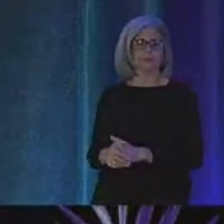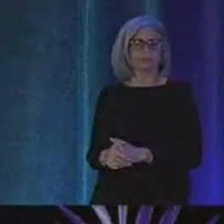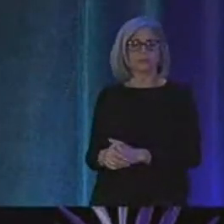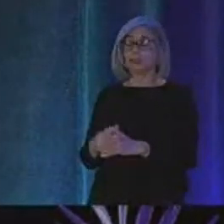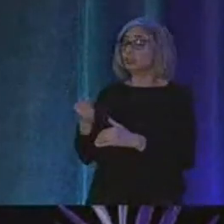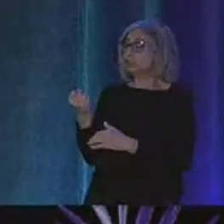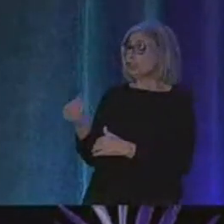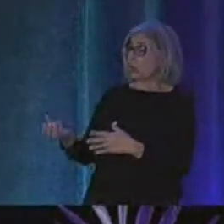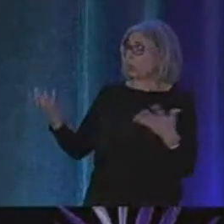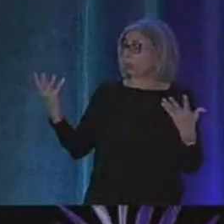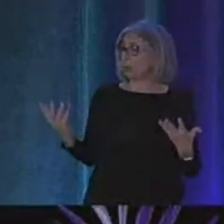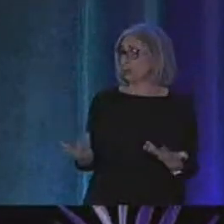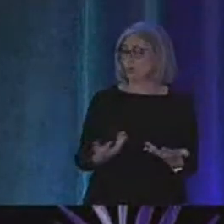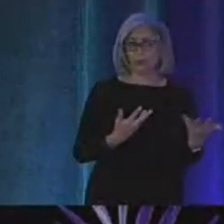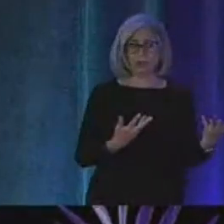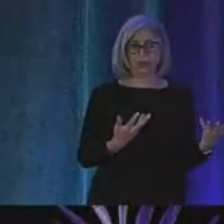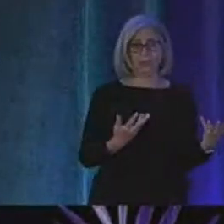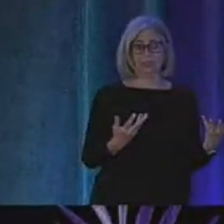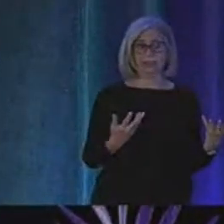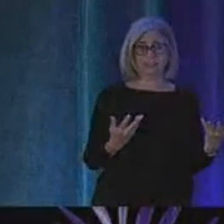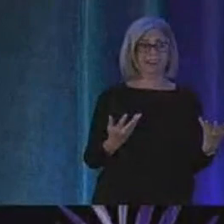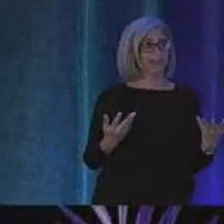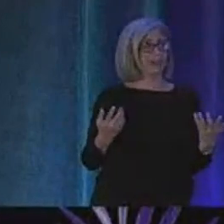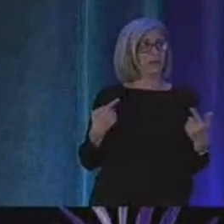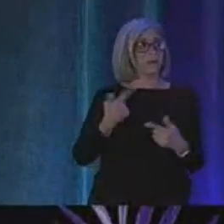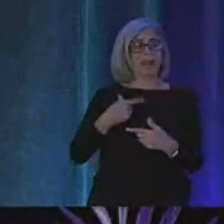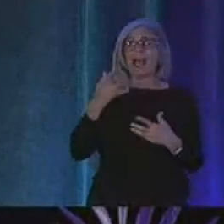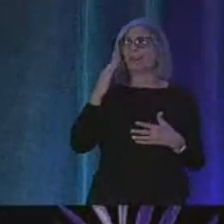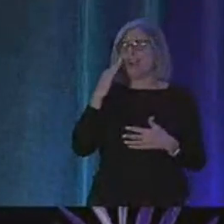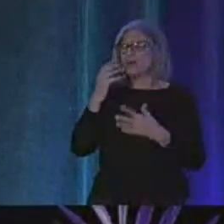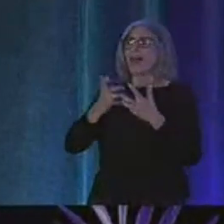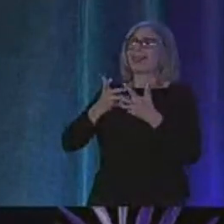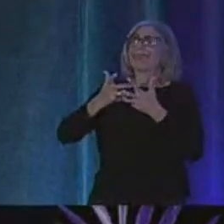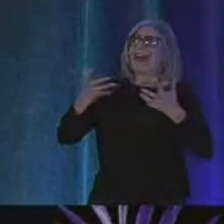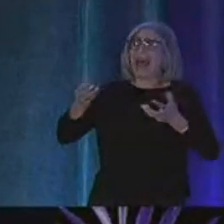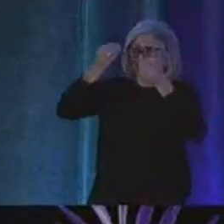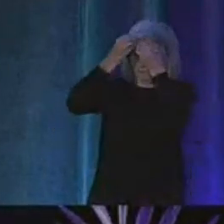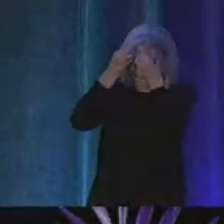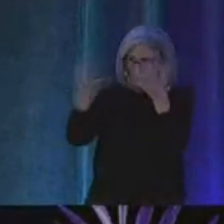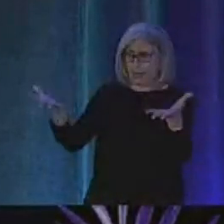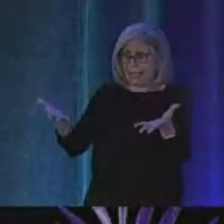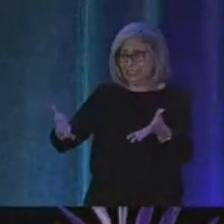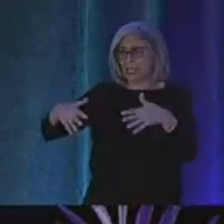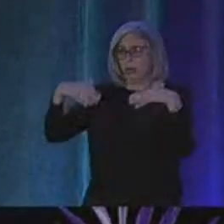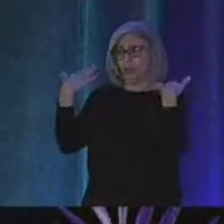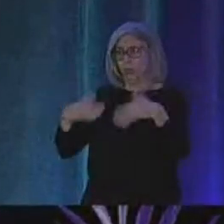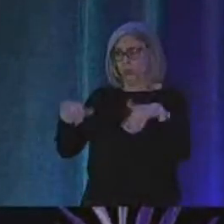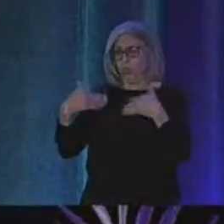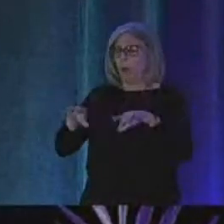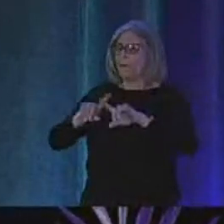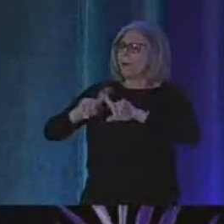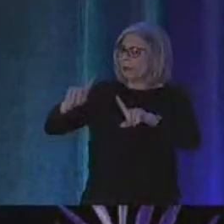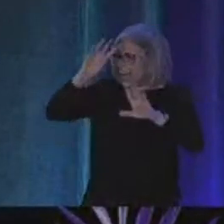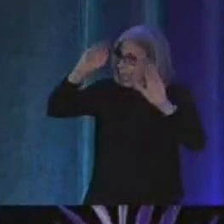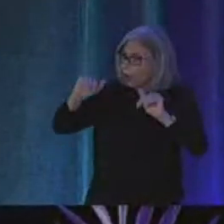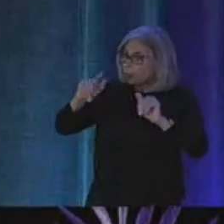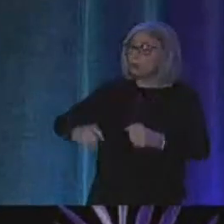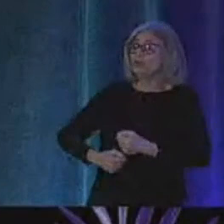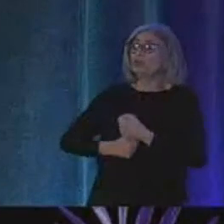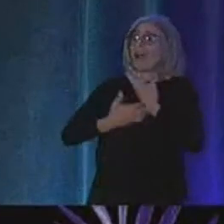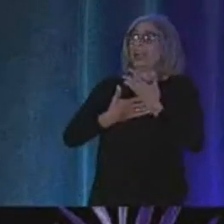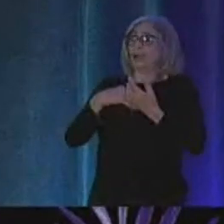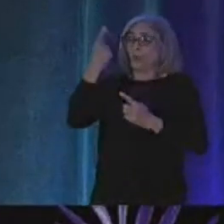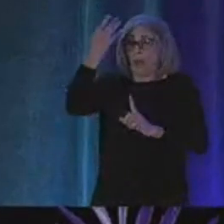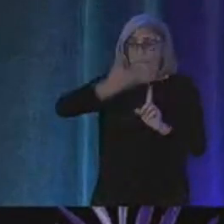So we did it. I know that was a ton of information, but I hope that I've inspired at least